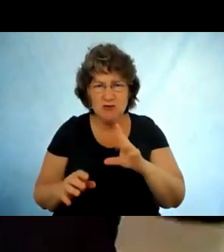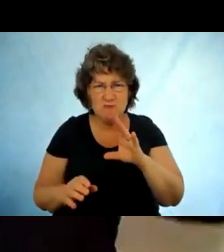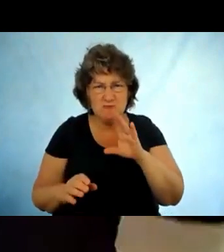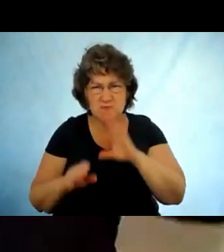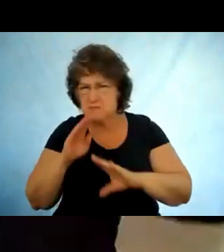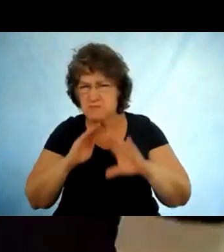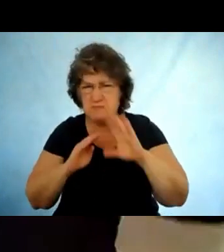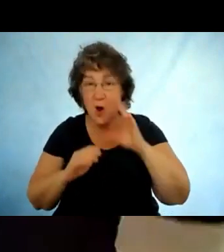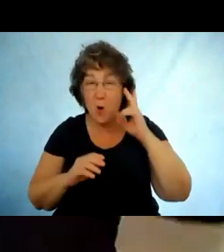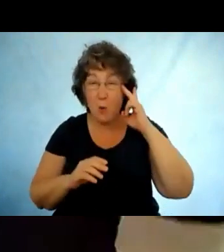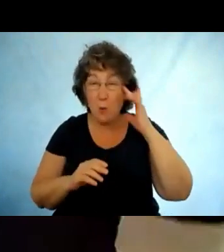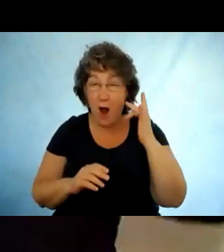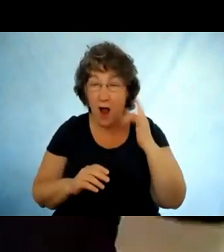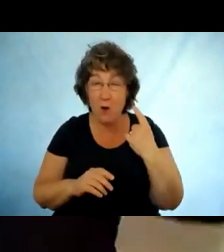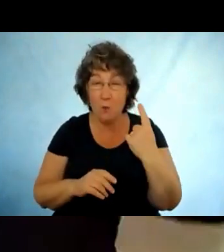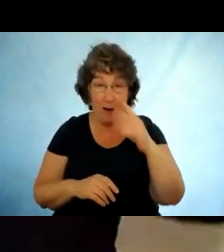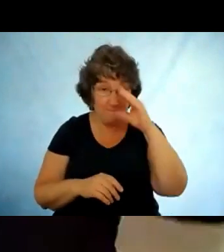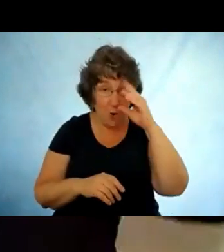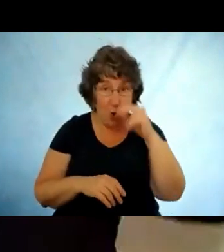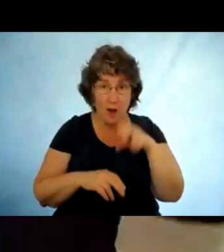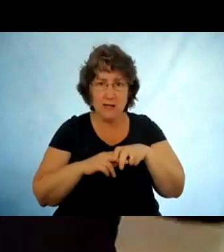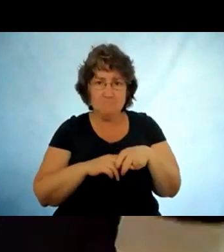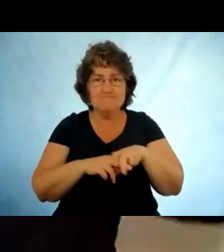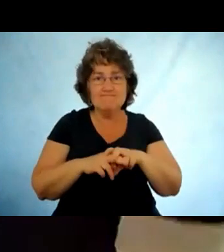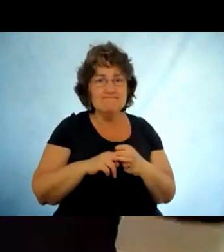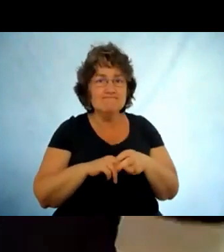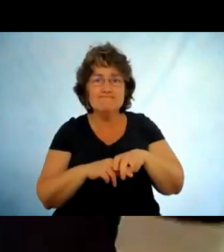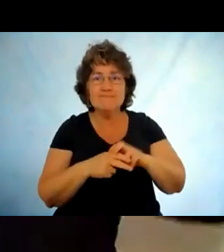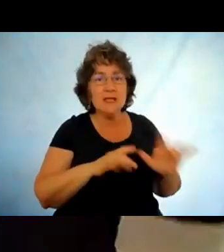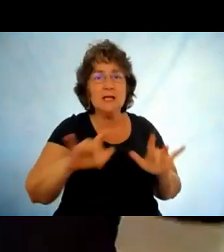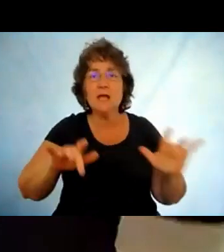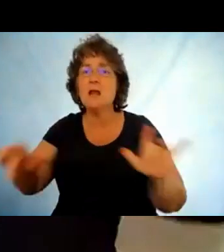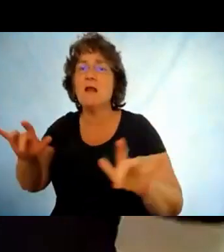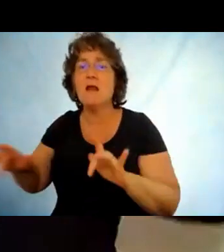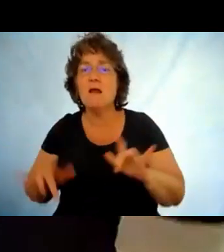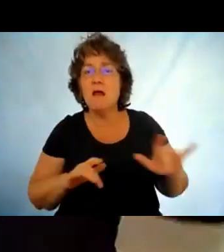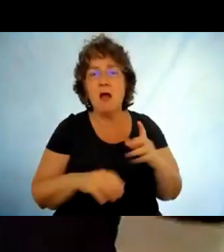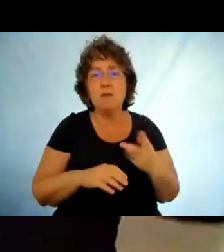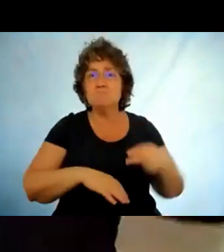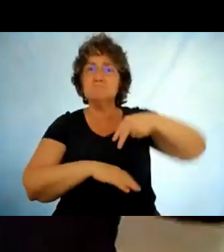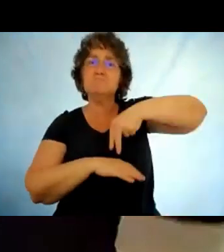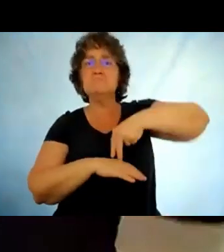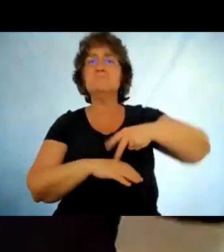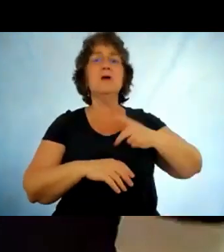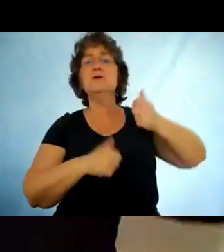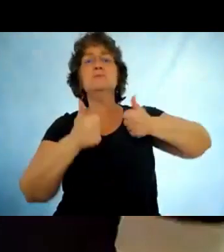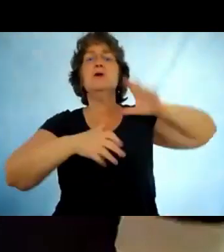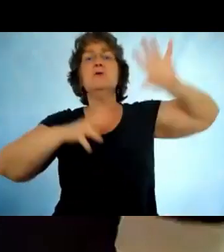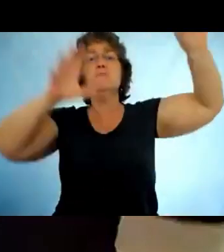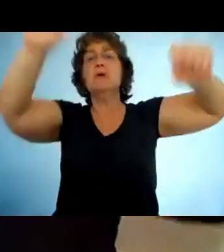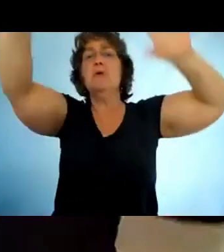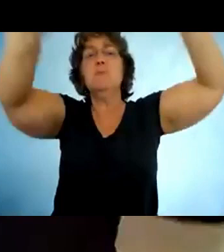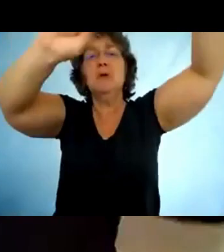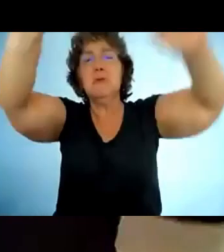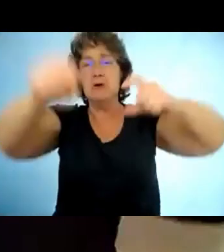sit still and stop touching the things that weren't his, and standing on his desk trying to reach pieces that he wasn't